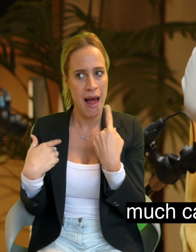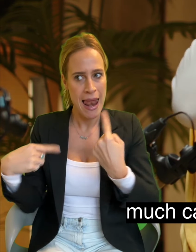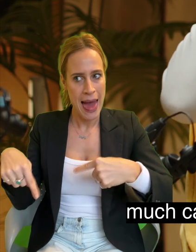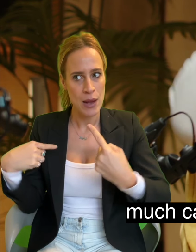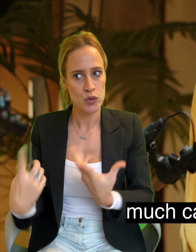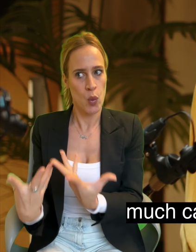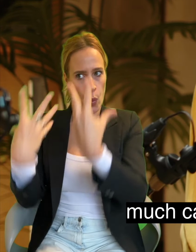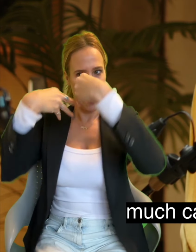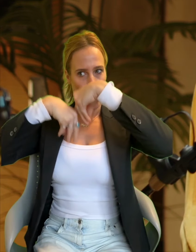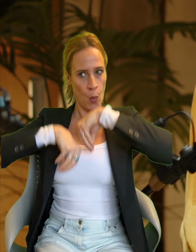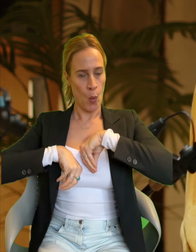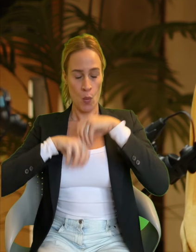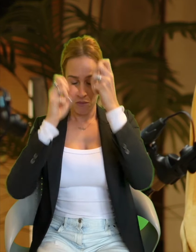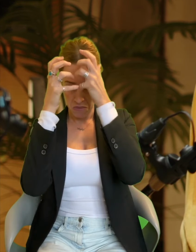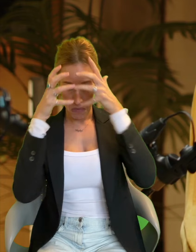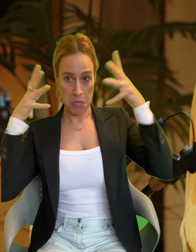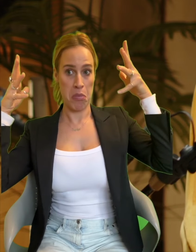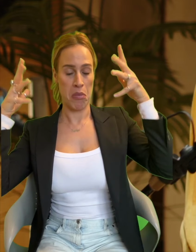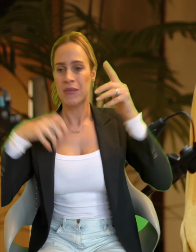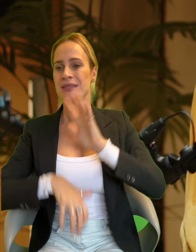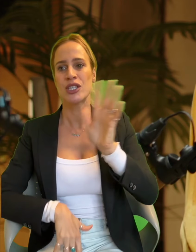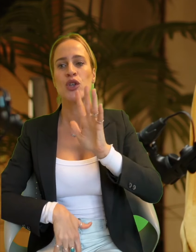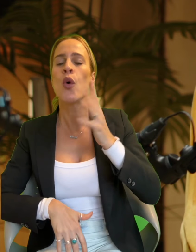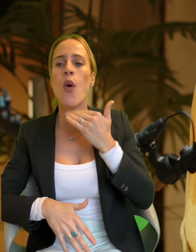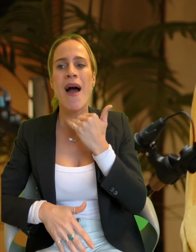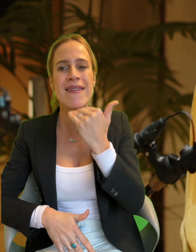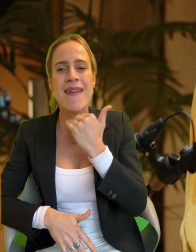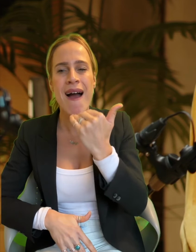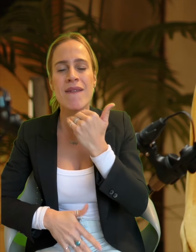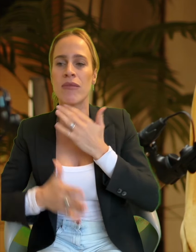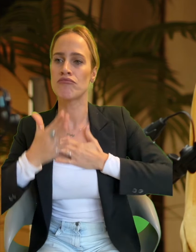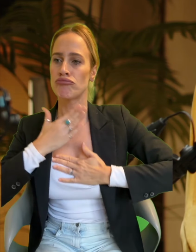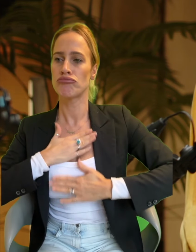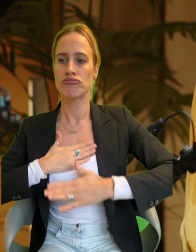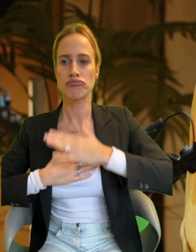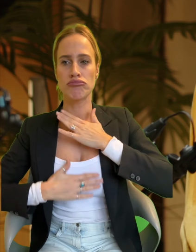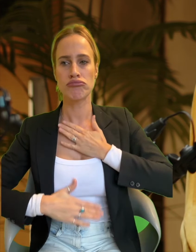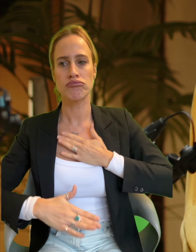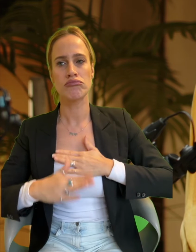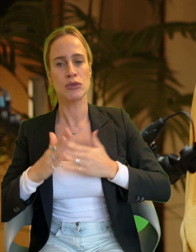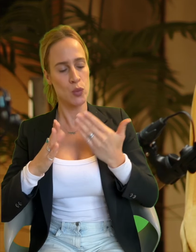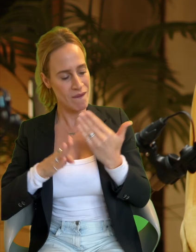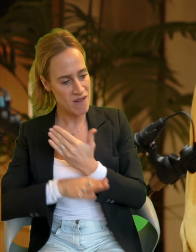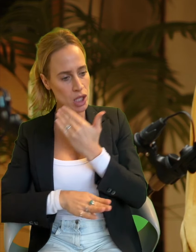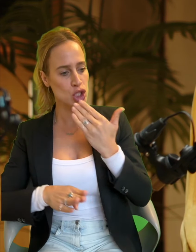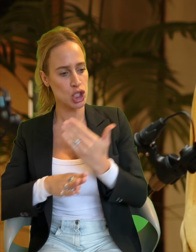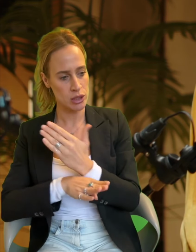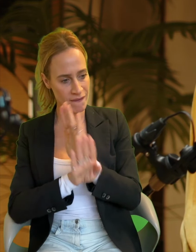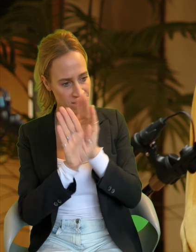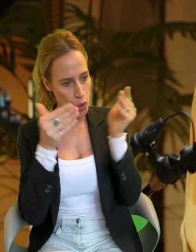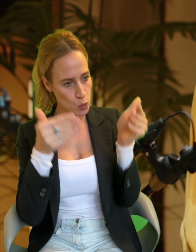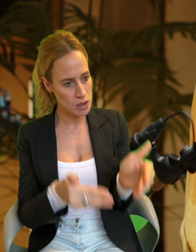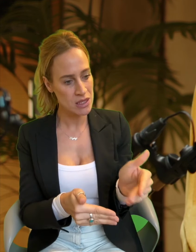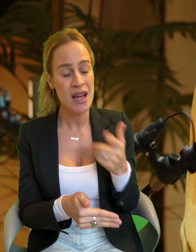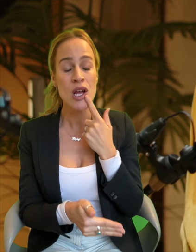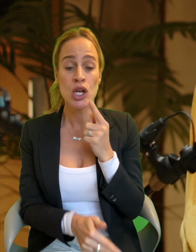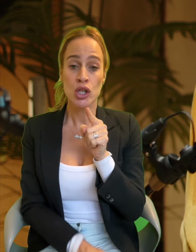your mind so that you're still got space to function the way you need to function. So you're not